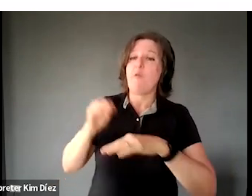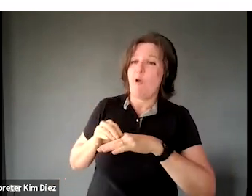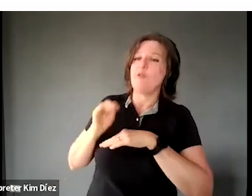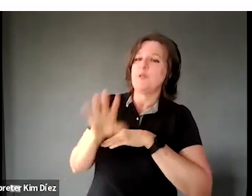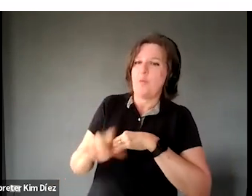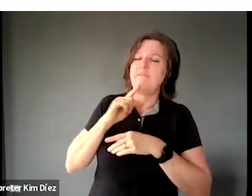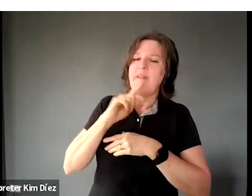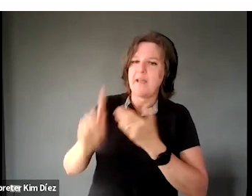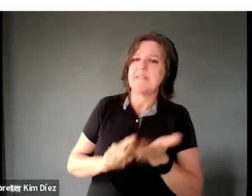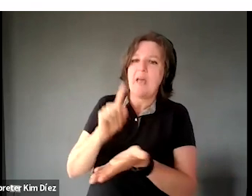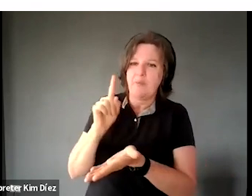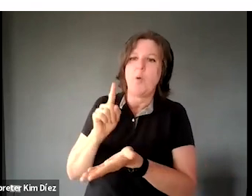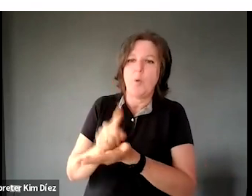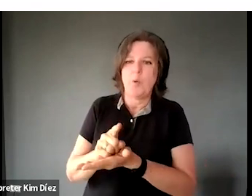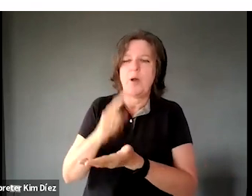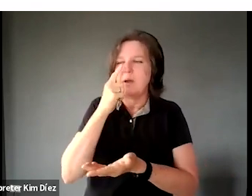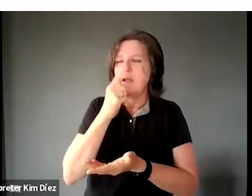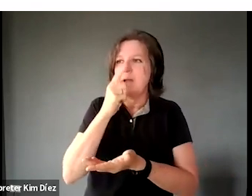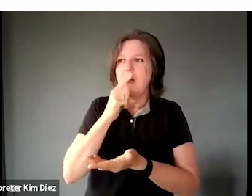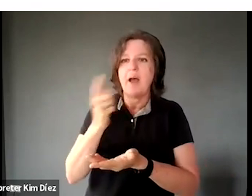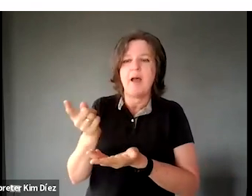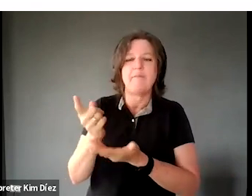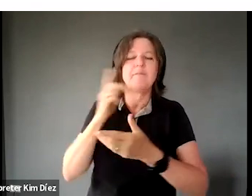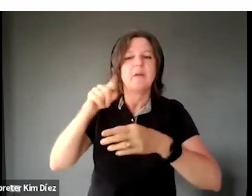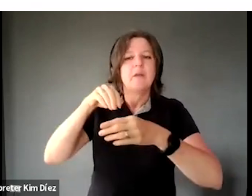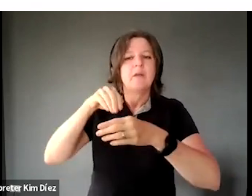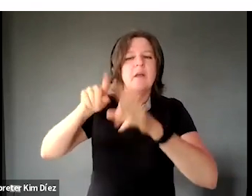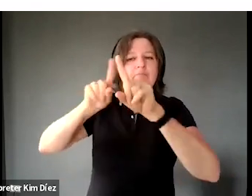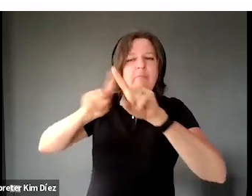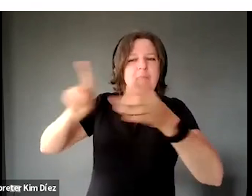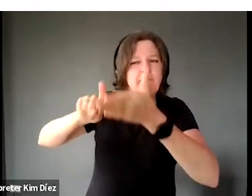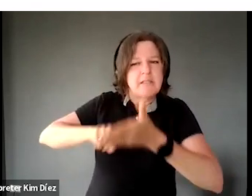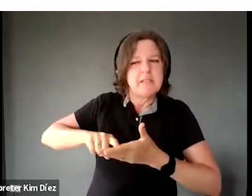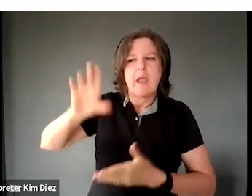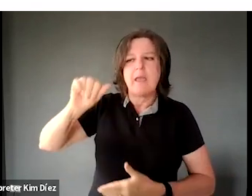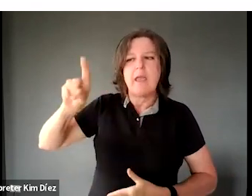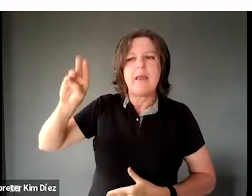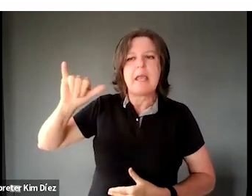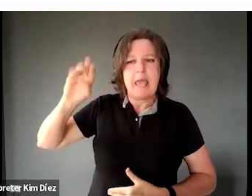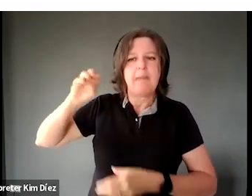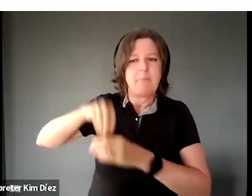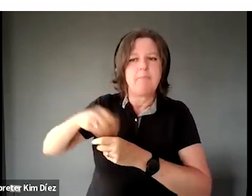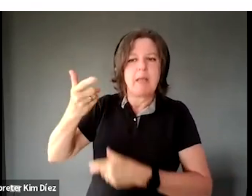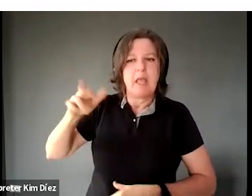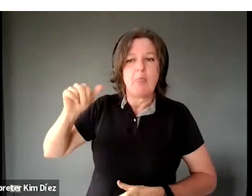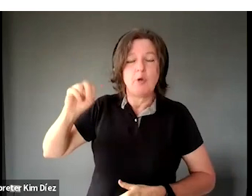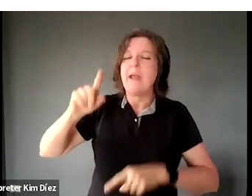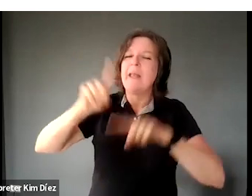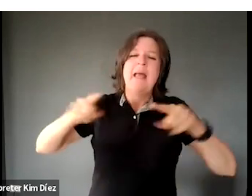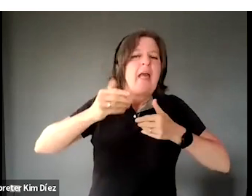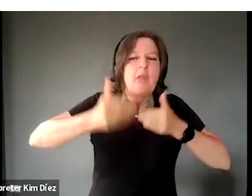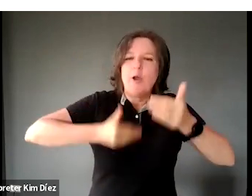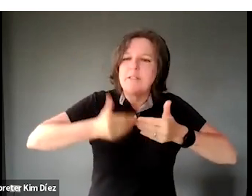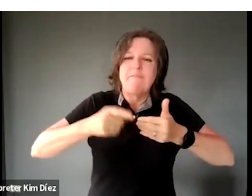the models, and the methods that they use that will influence when we read